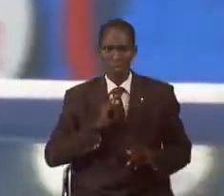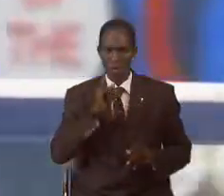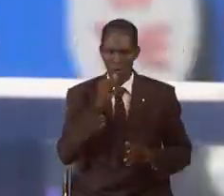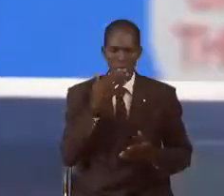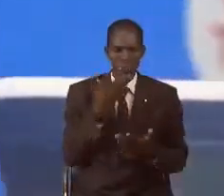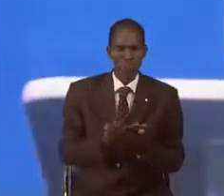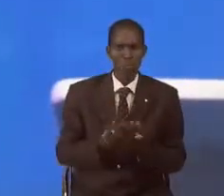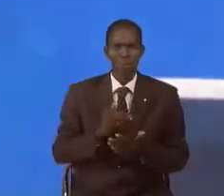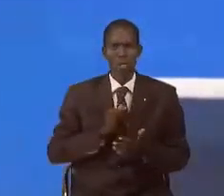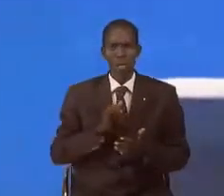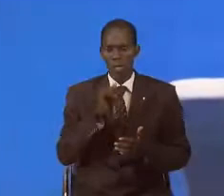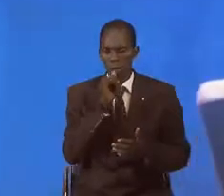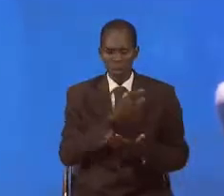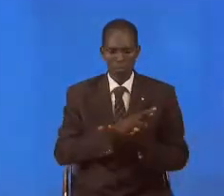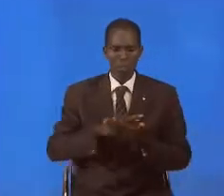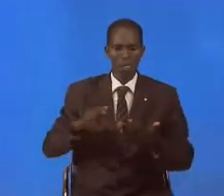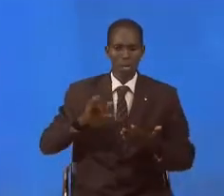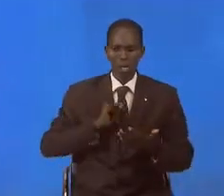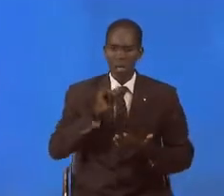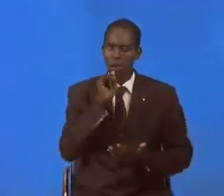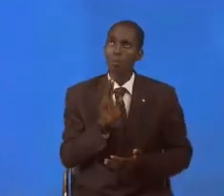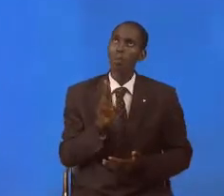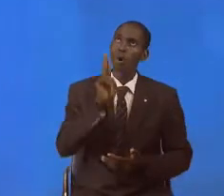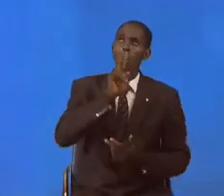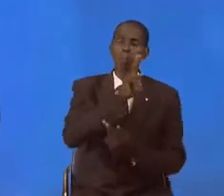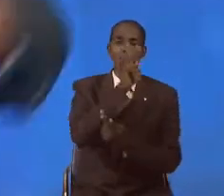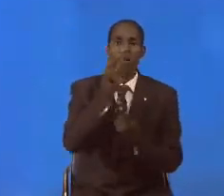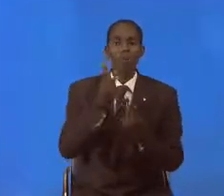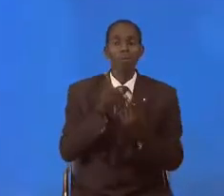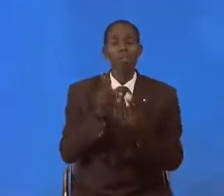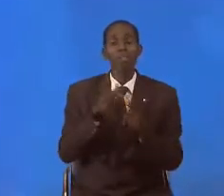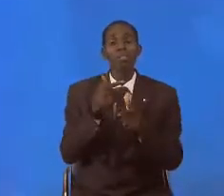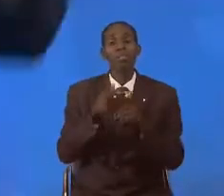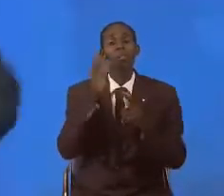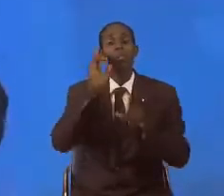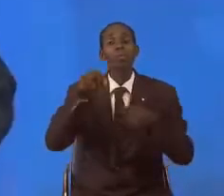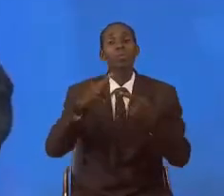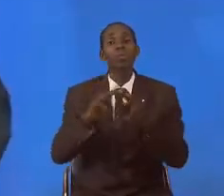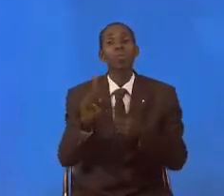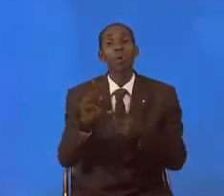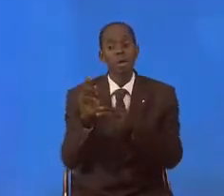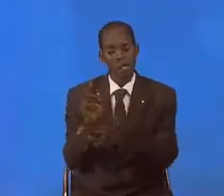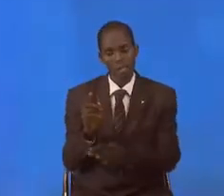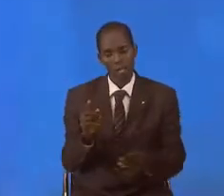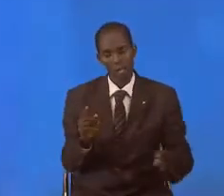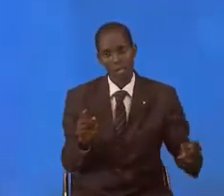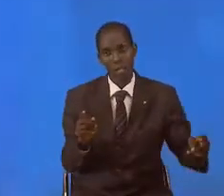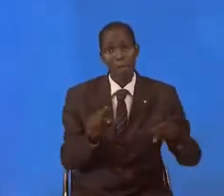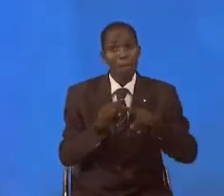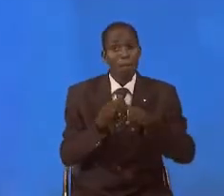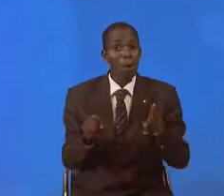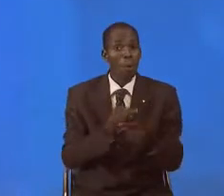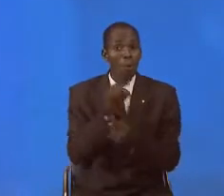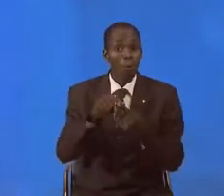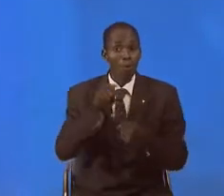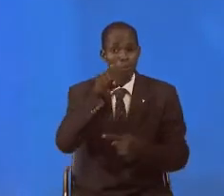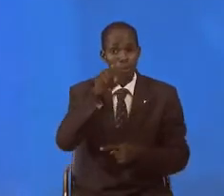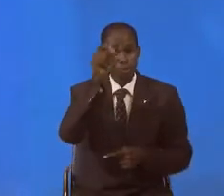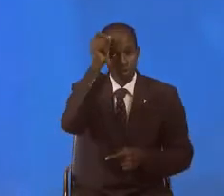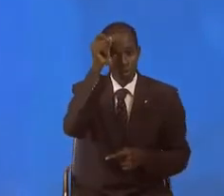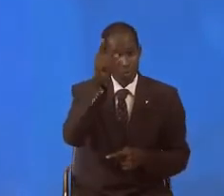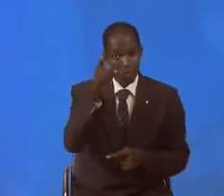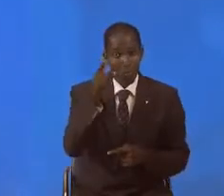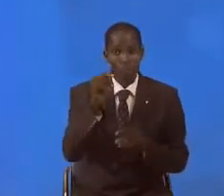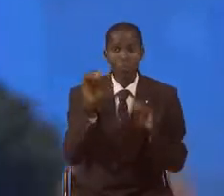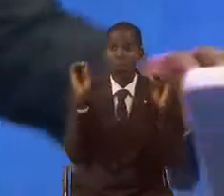own goodness, I am okay, I am good, I am righteous, I am up, I'm perfect, you will go to